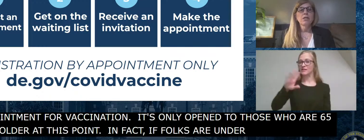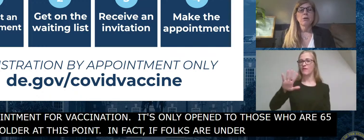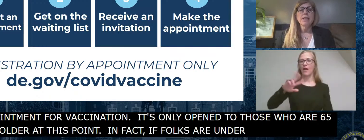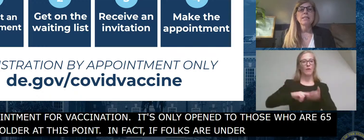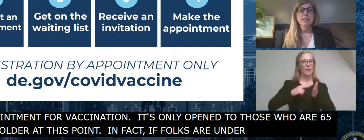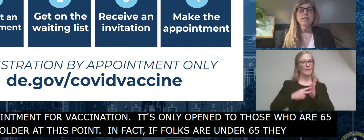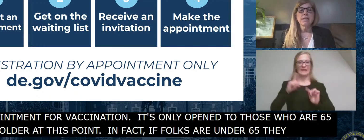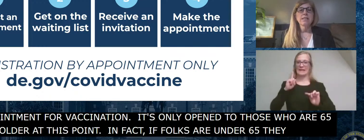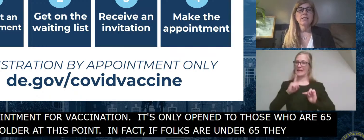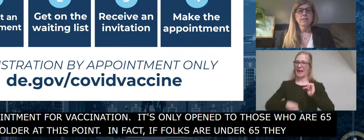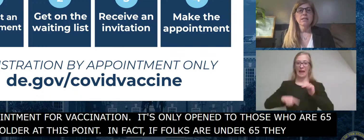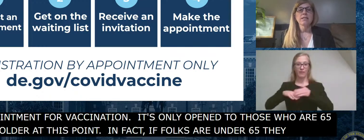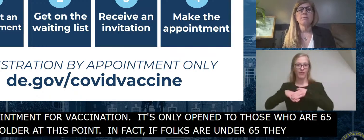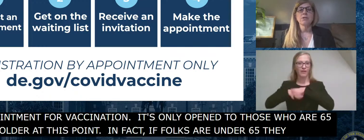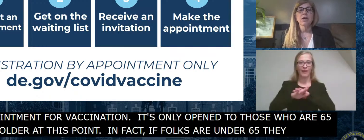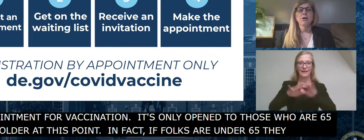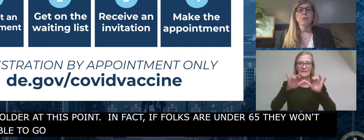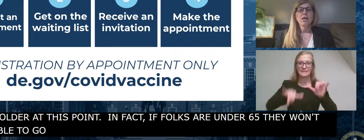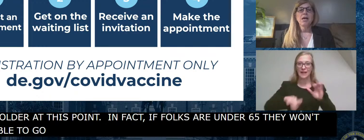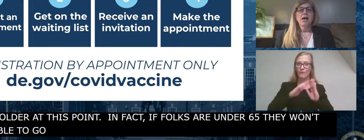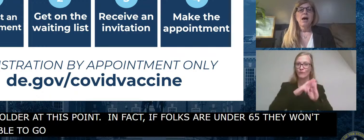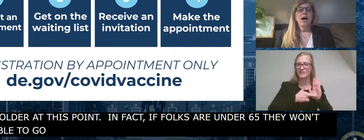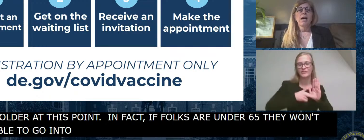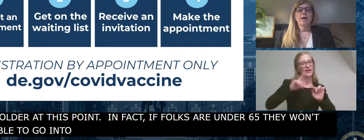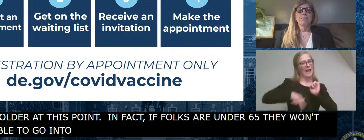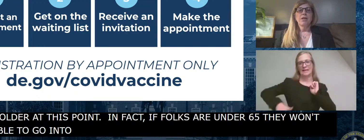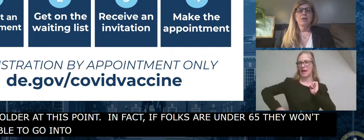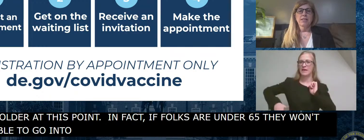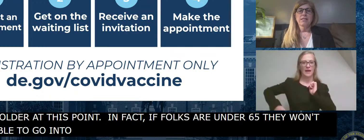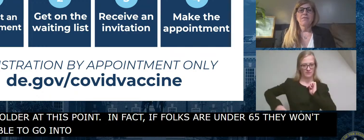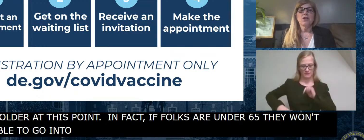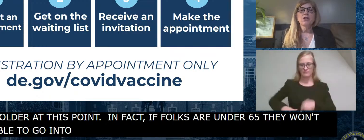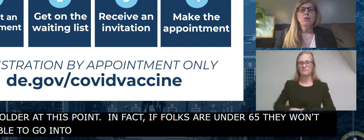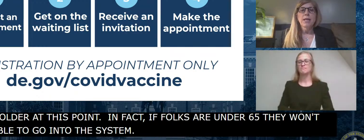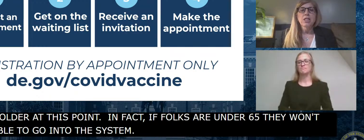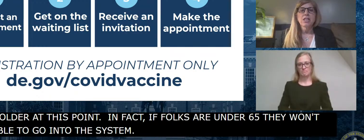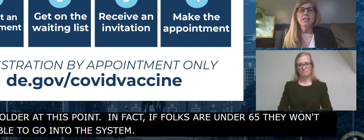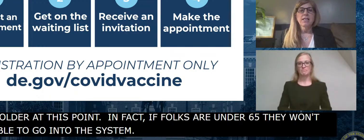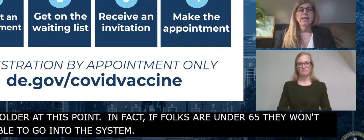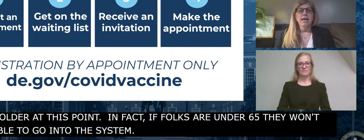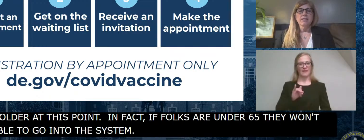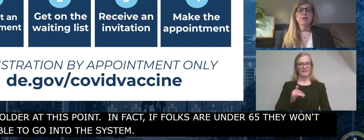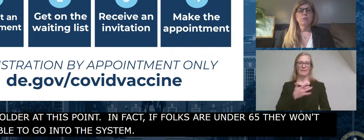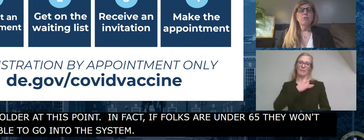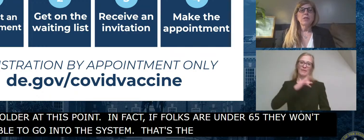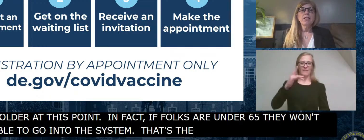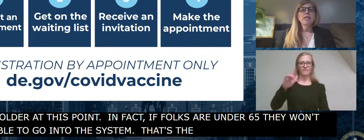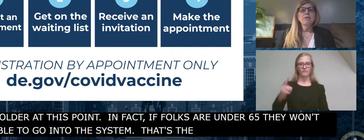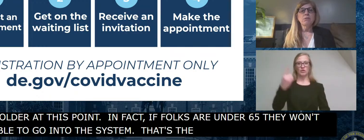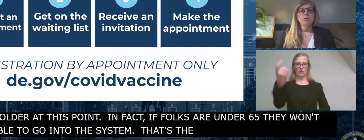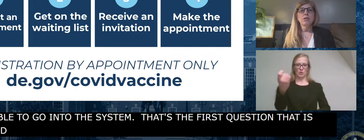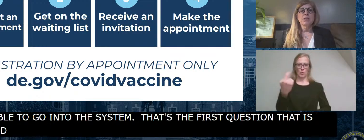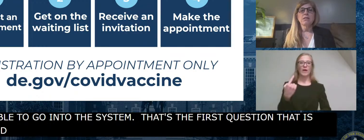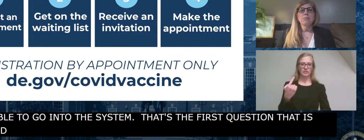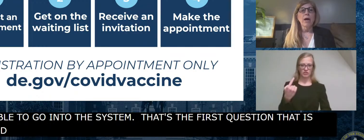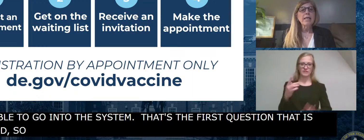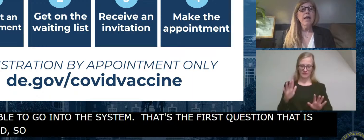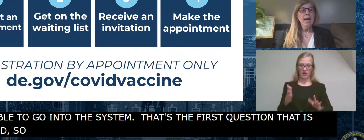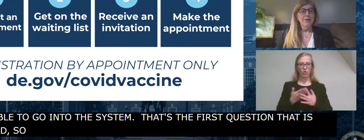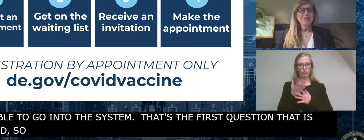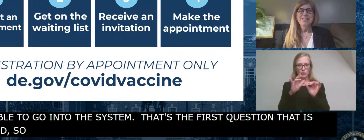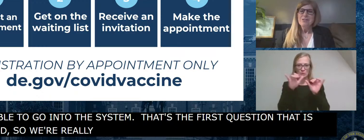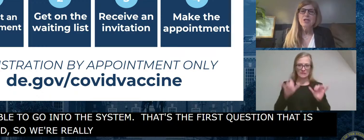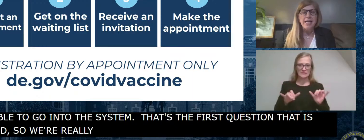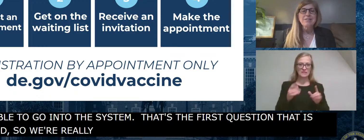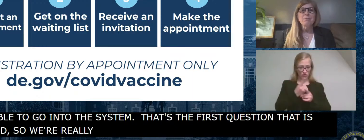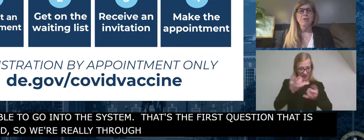go, into the system. So, that's the first question that is asked. So we're really through this system right